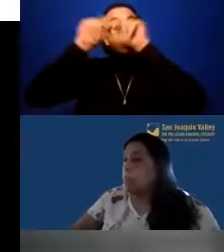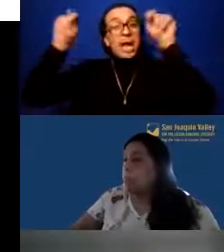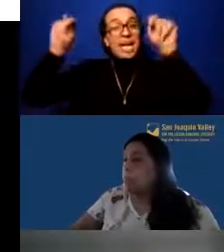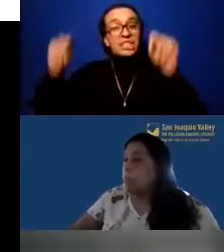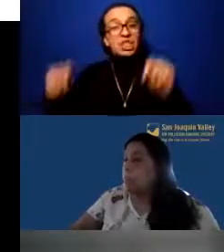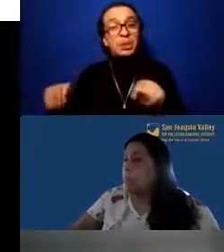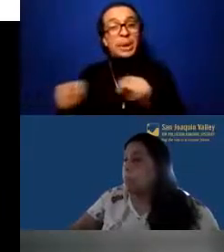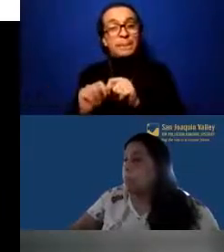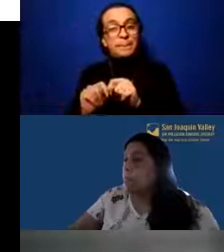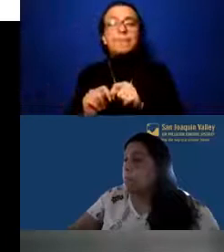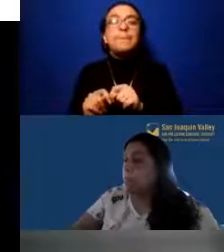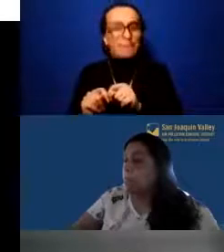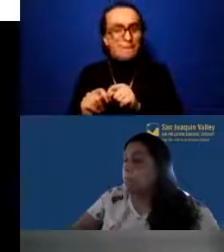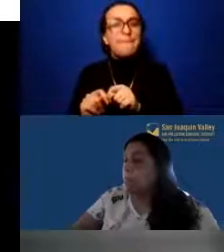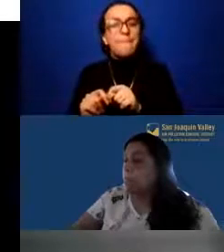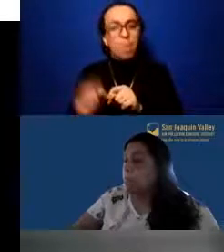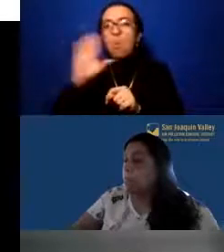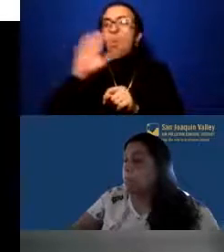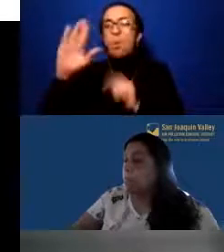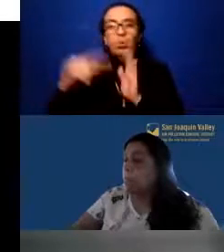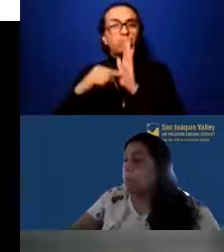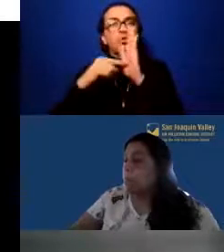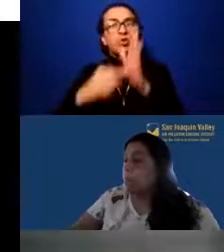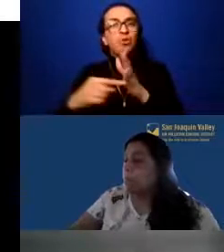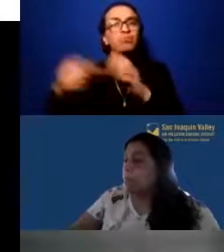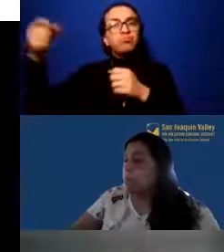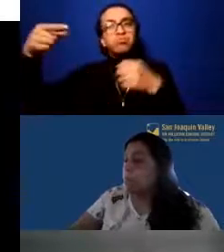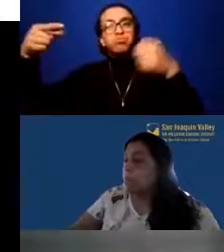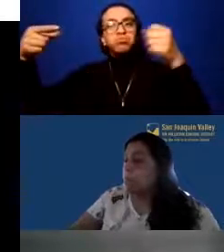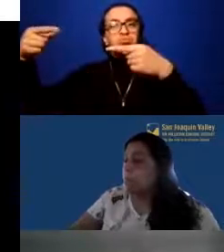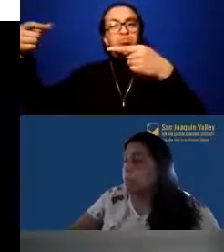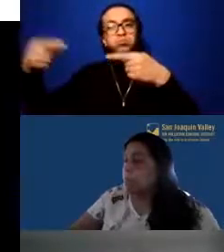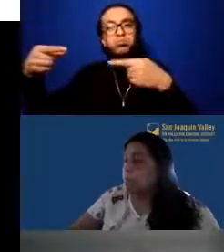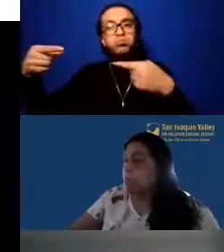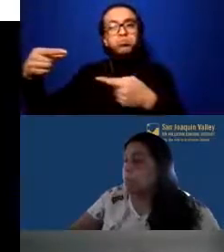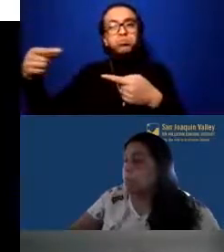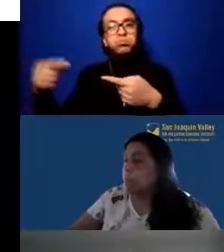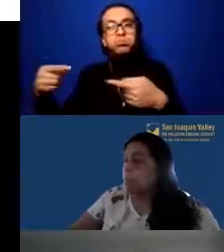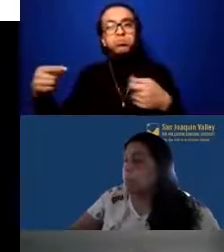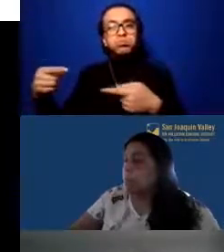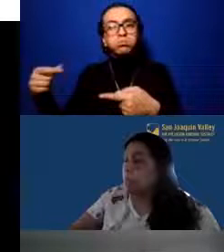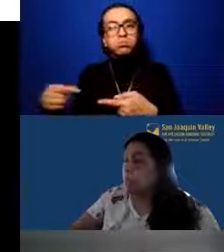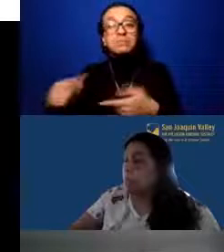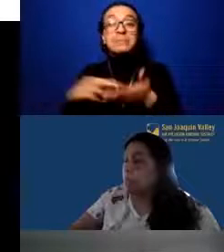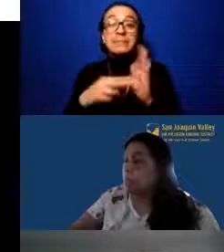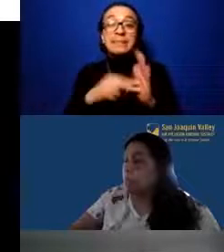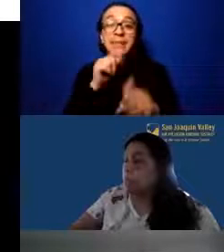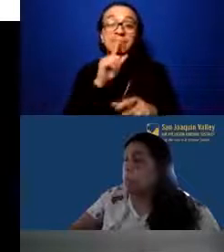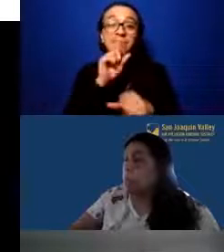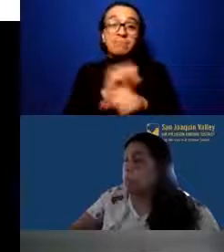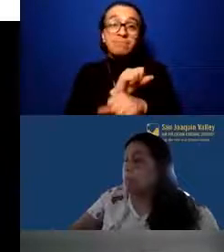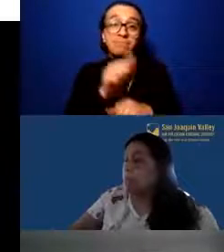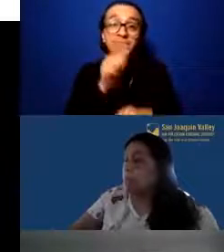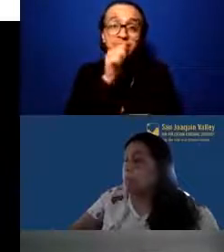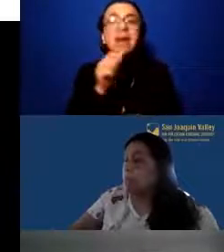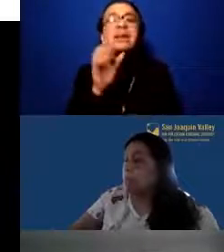shown, that these different chats come out. So it is not a personal message. It will also be marked